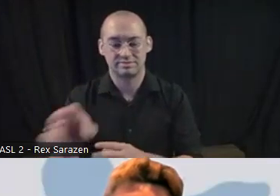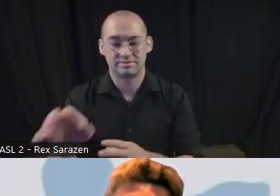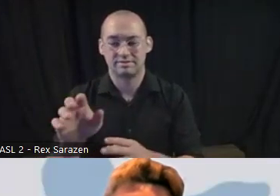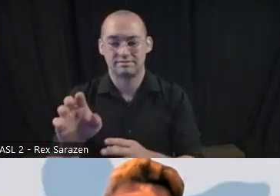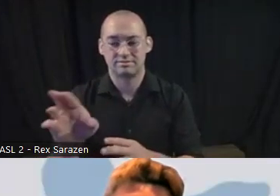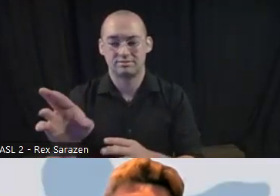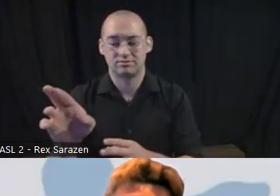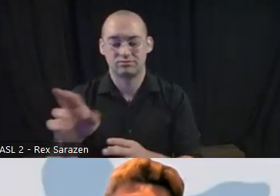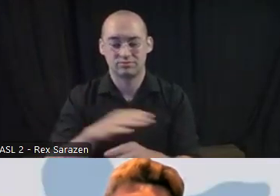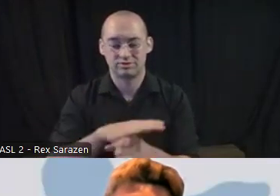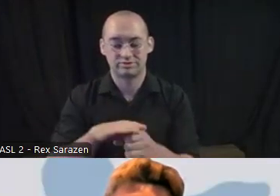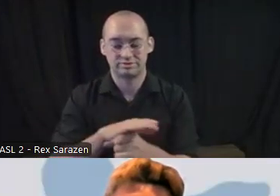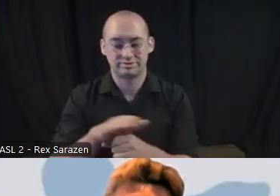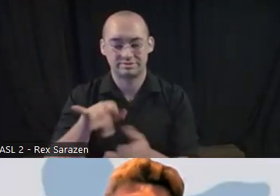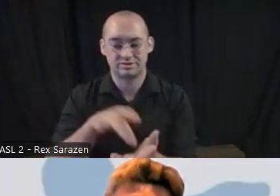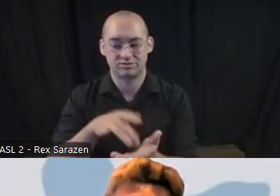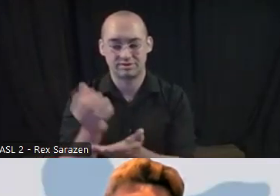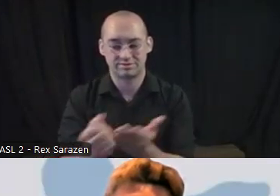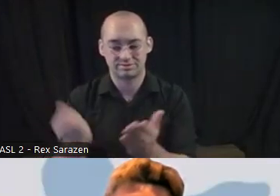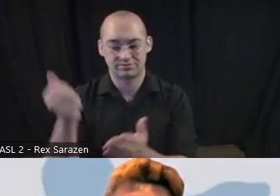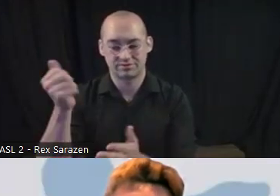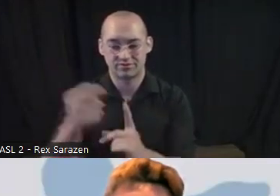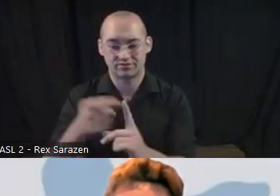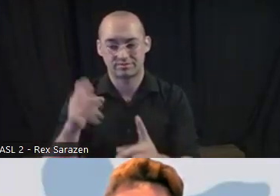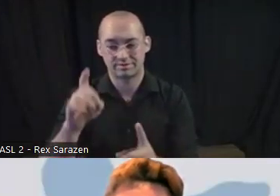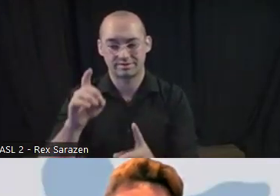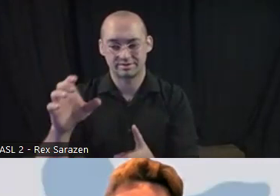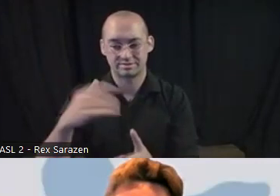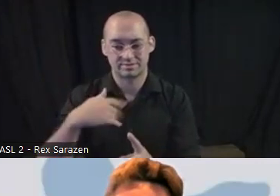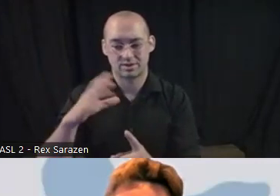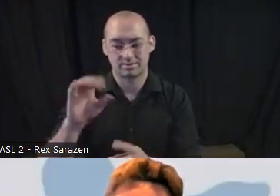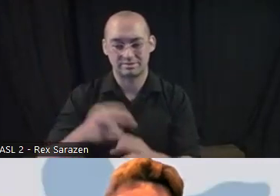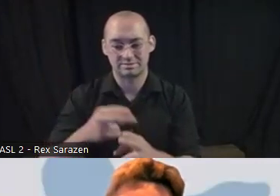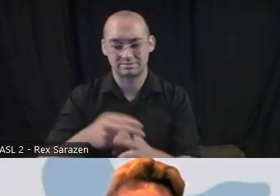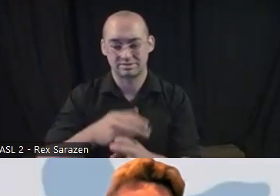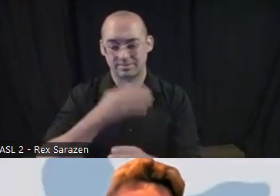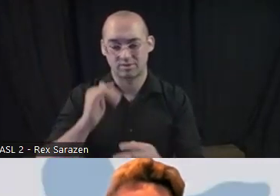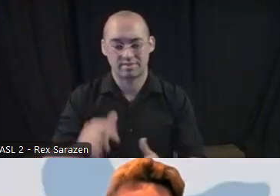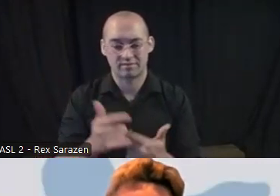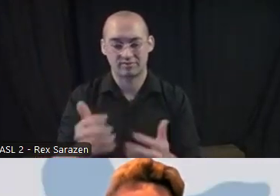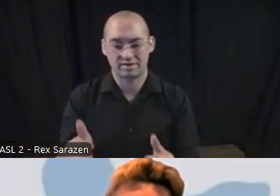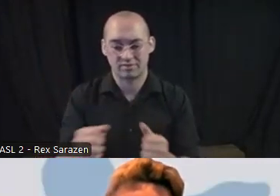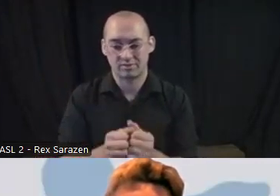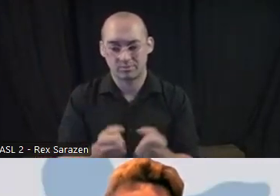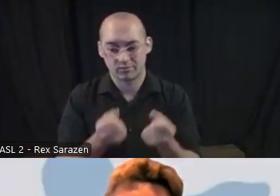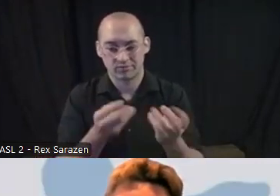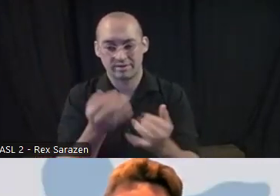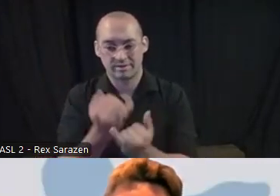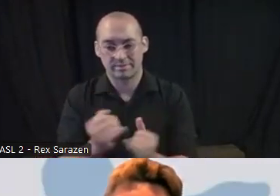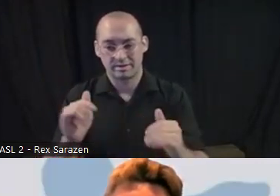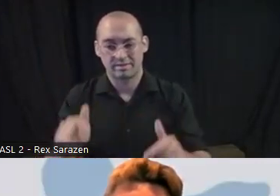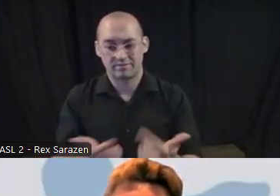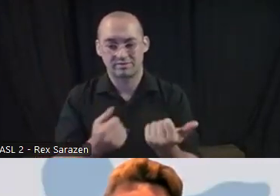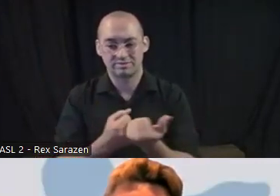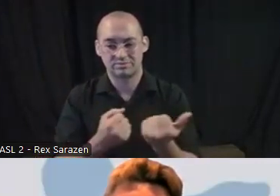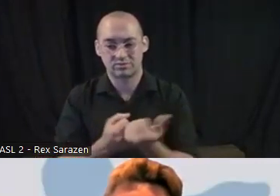that receives funding from DDS. And my company's name is A Better Life Together. We provide independent living and supported living services to